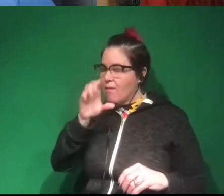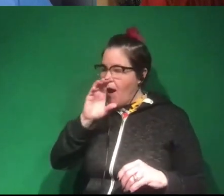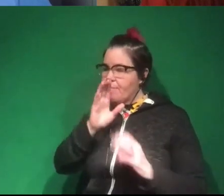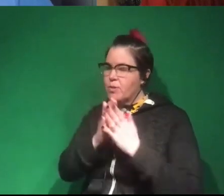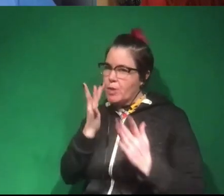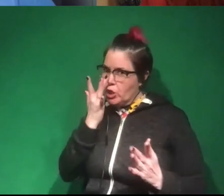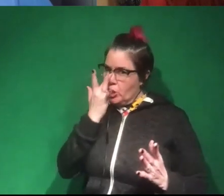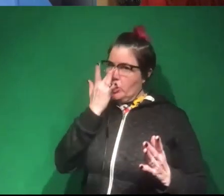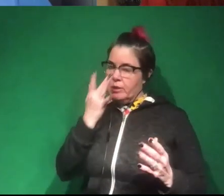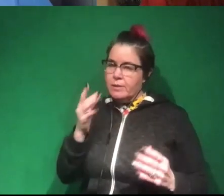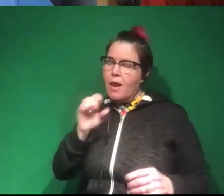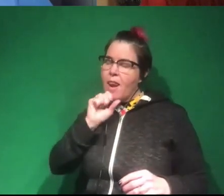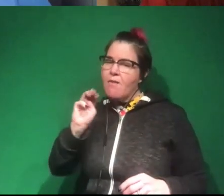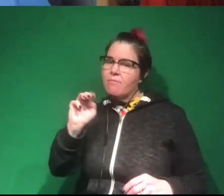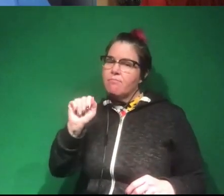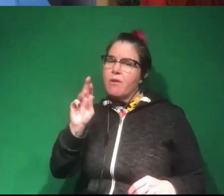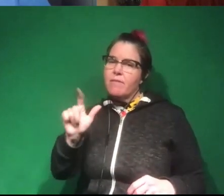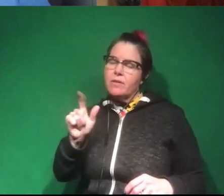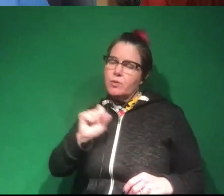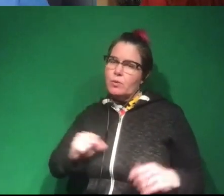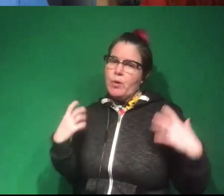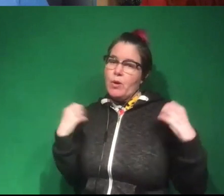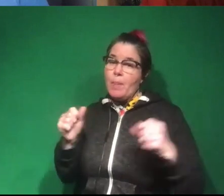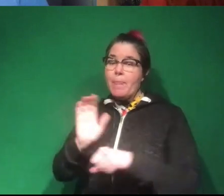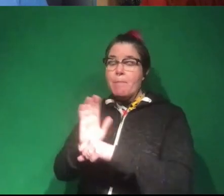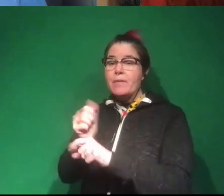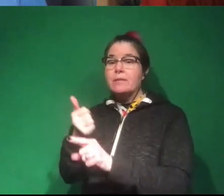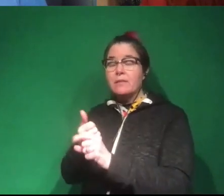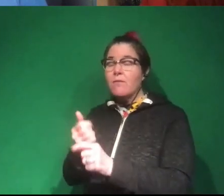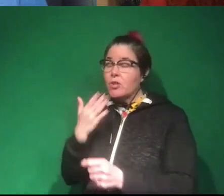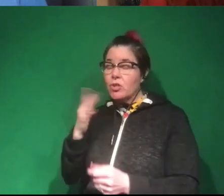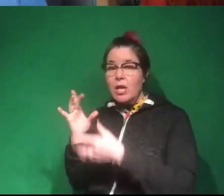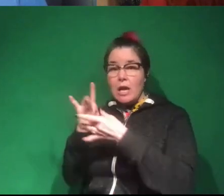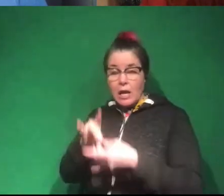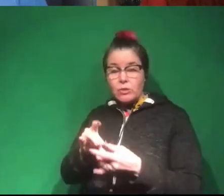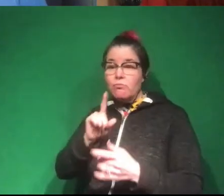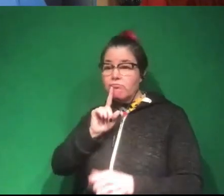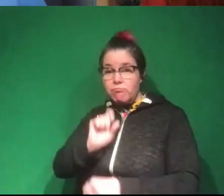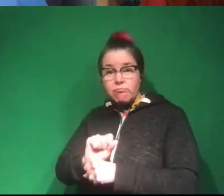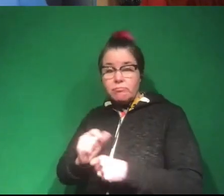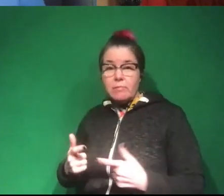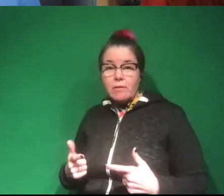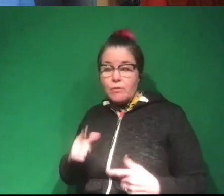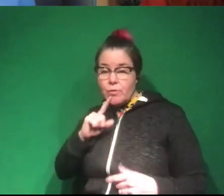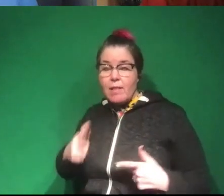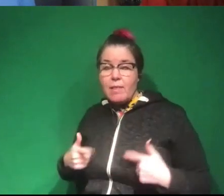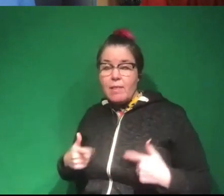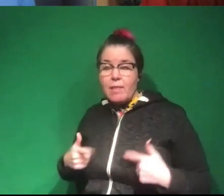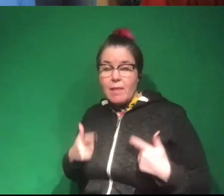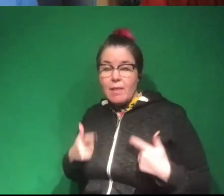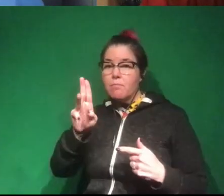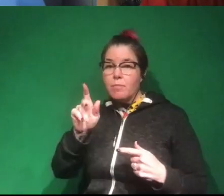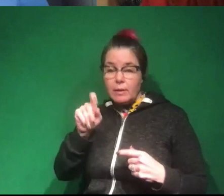Marvel superheroes. The movie made really great connections to real life ant behaviors. Bullet ants, the most